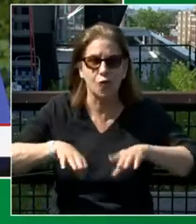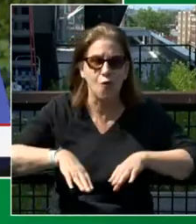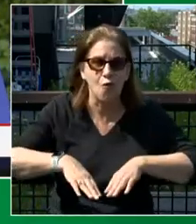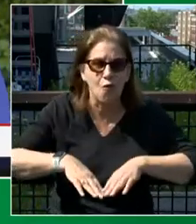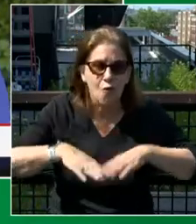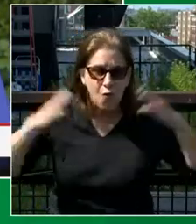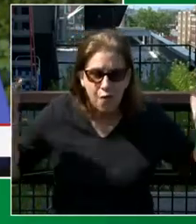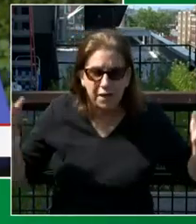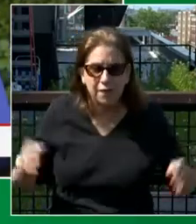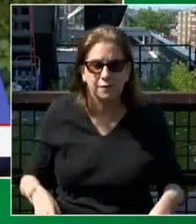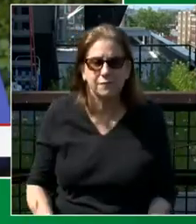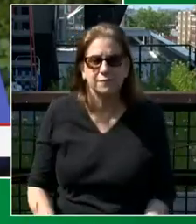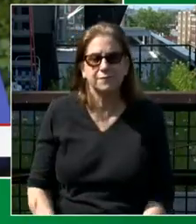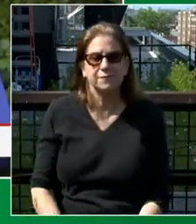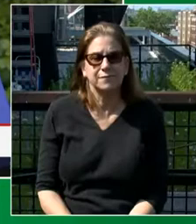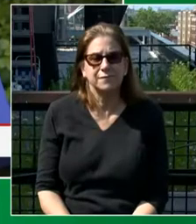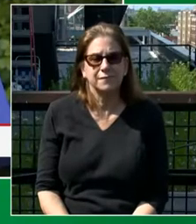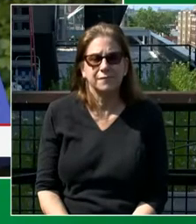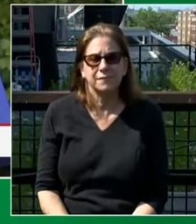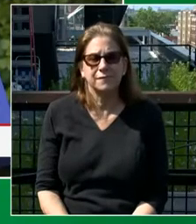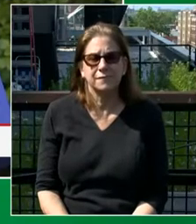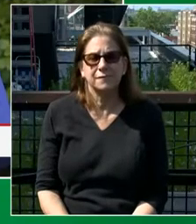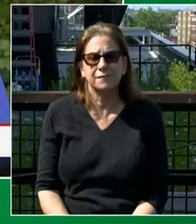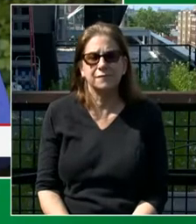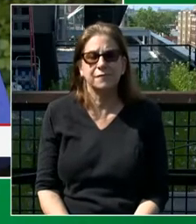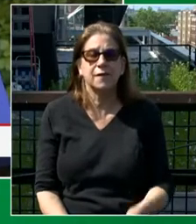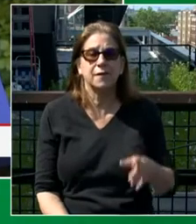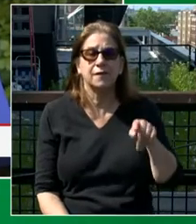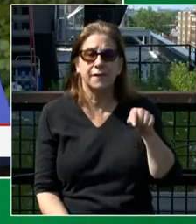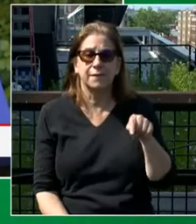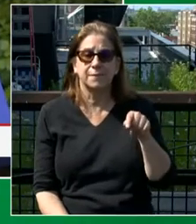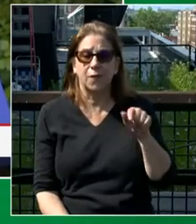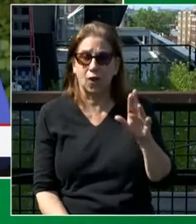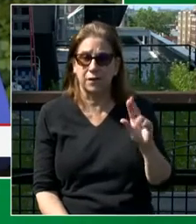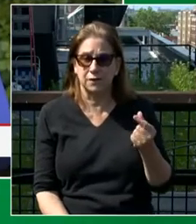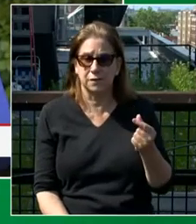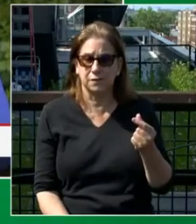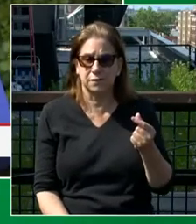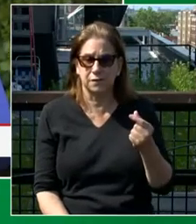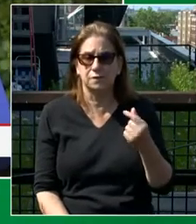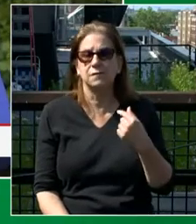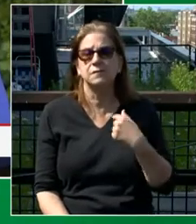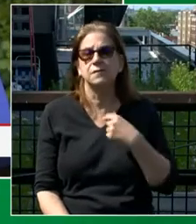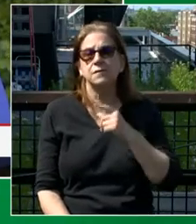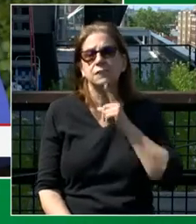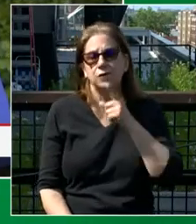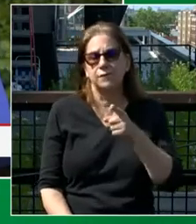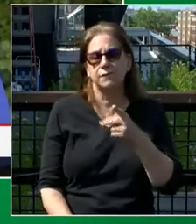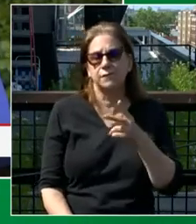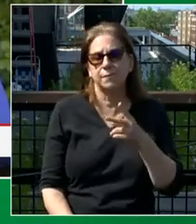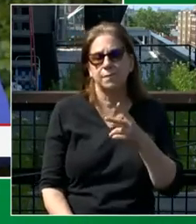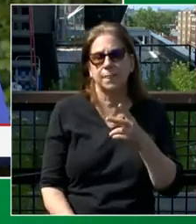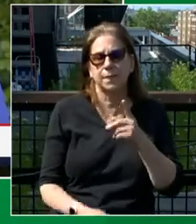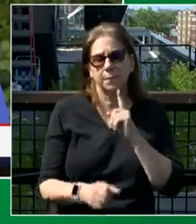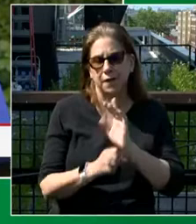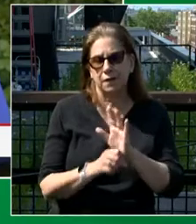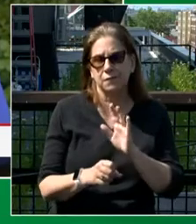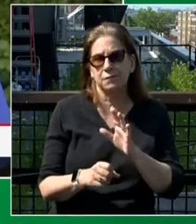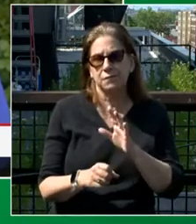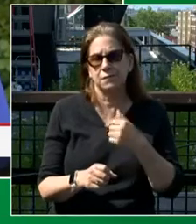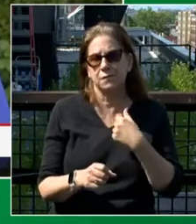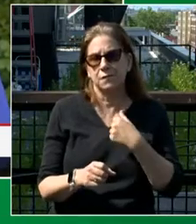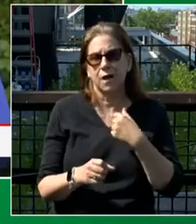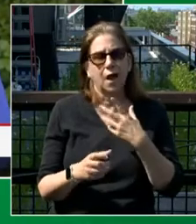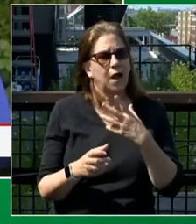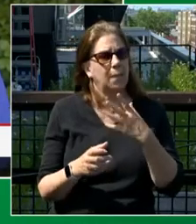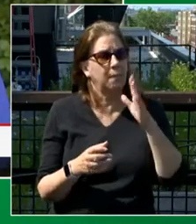made that commitment in August, we stuck with it. Because we knew it was important to, our communities, both internal and external.